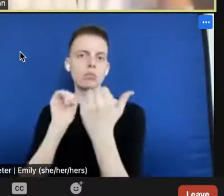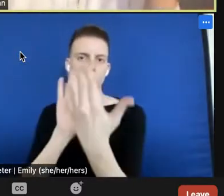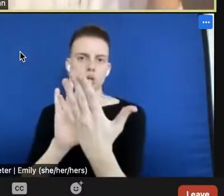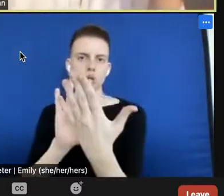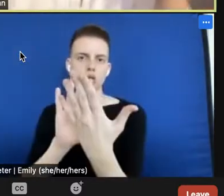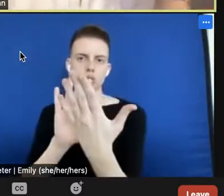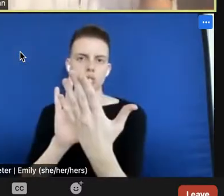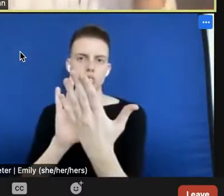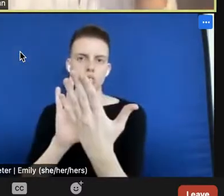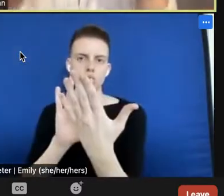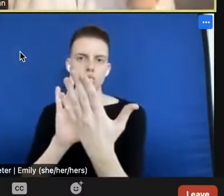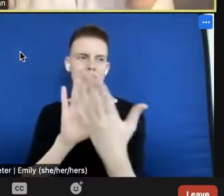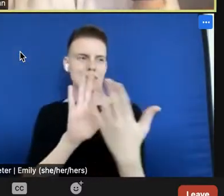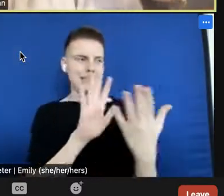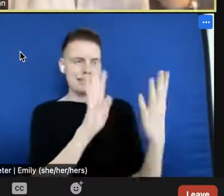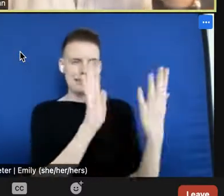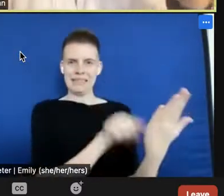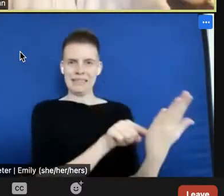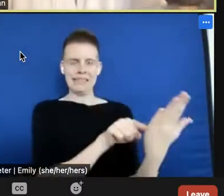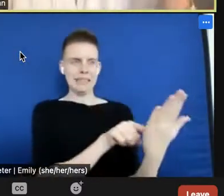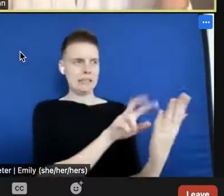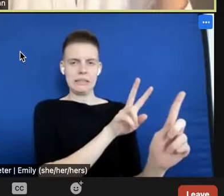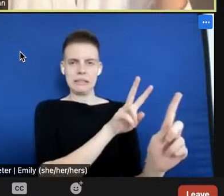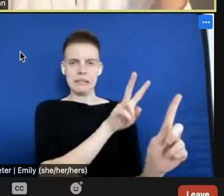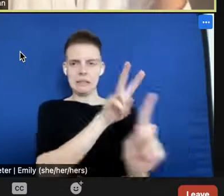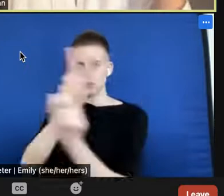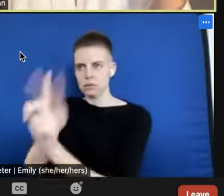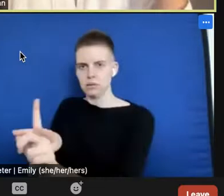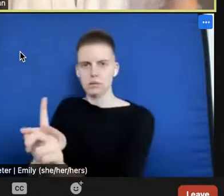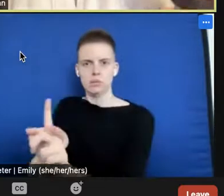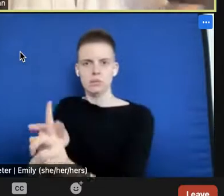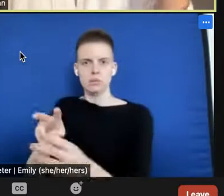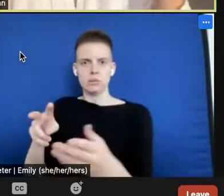in a direction that